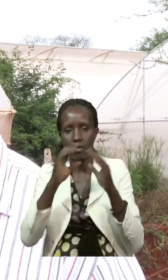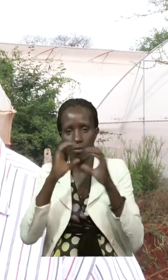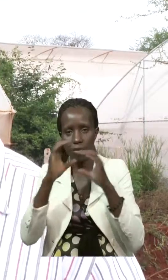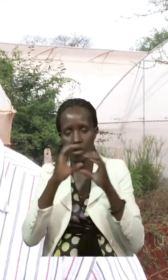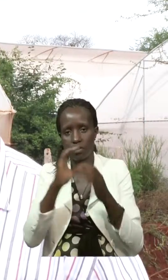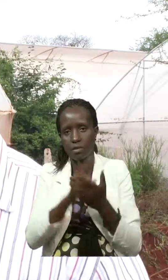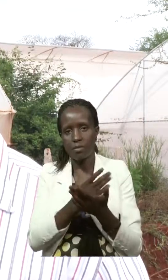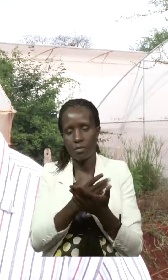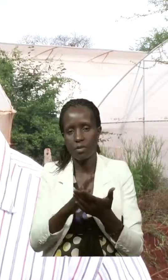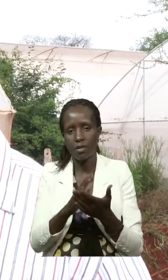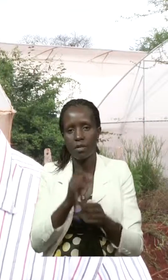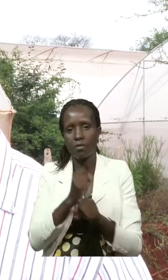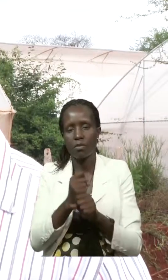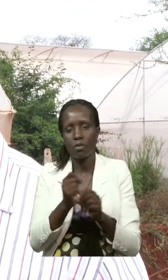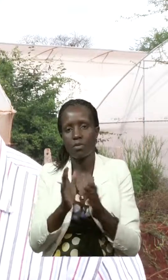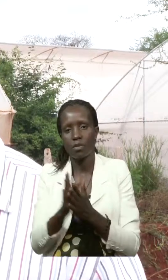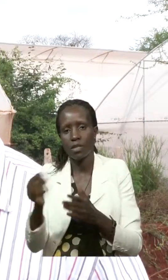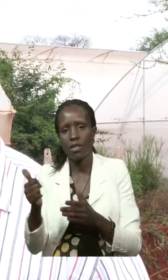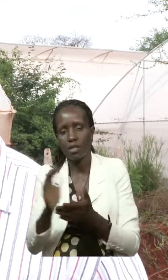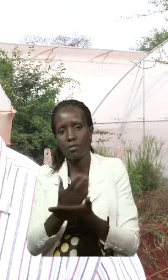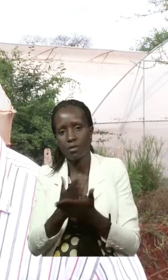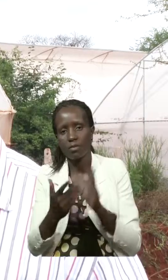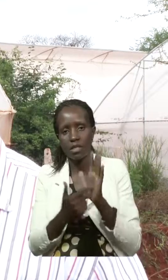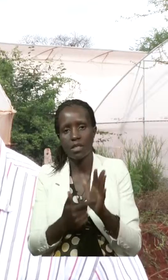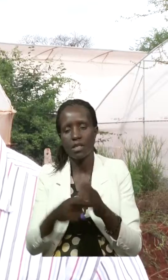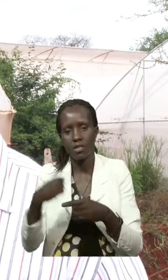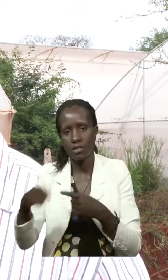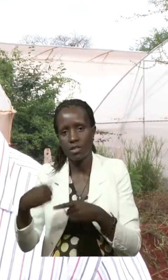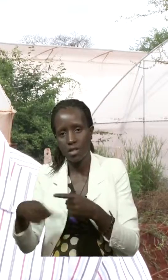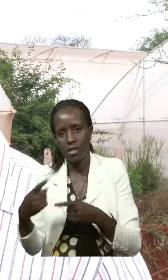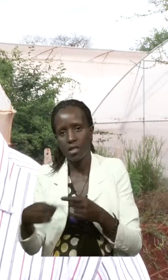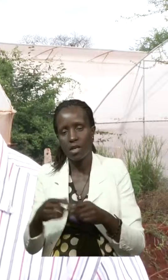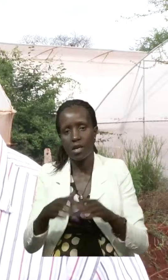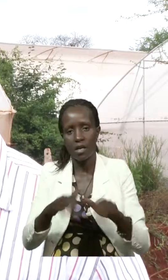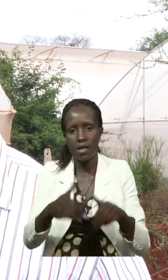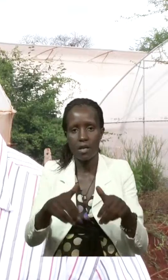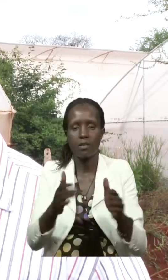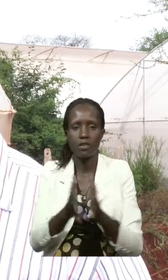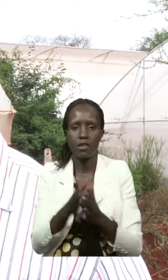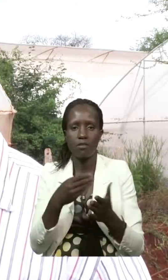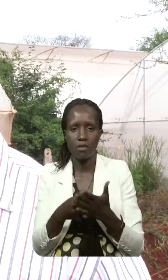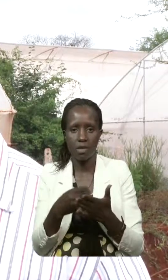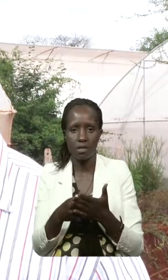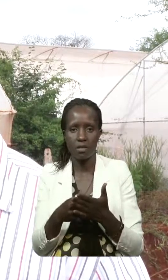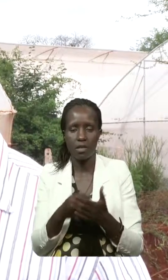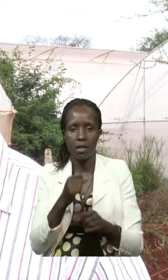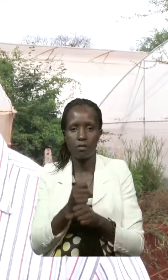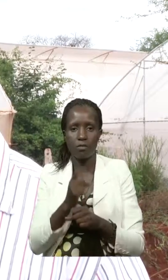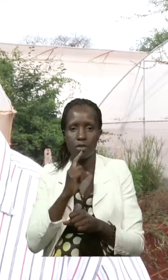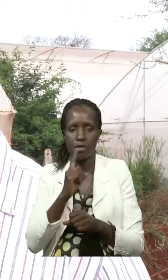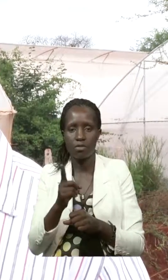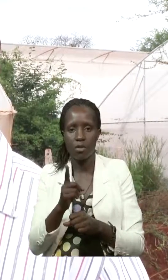communication department. Of course, we work with other departments like engineering, agriculture, and finance to ensure that